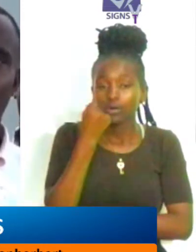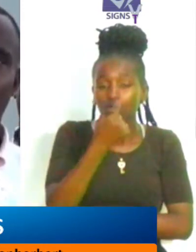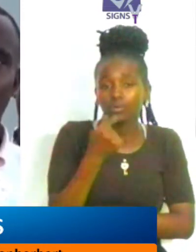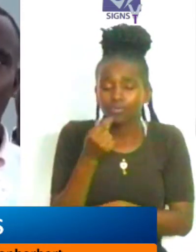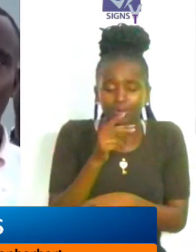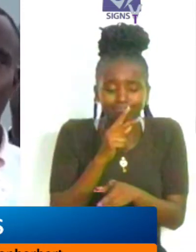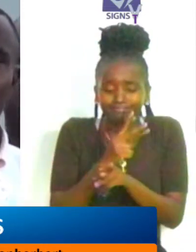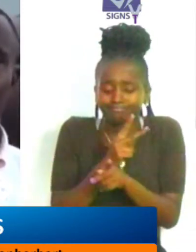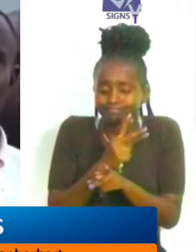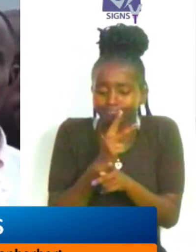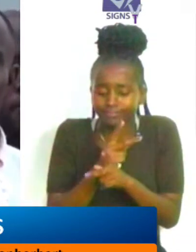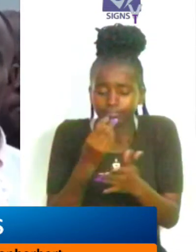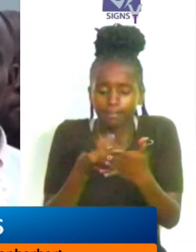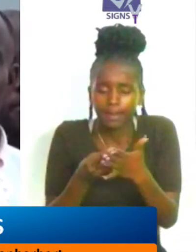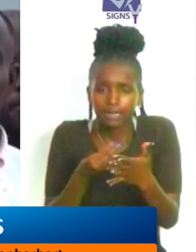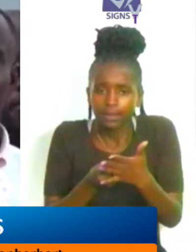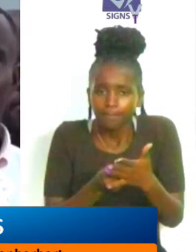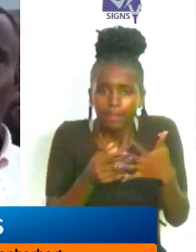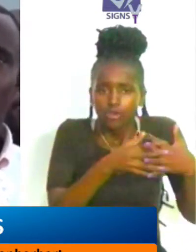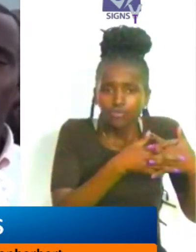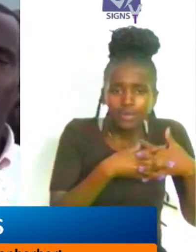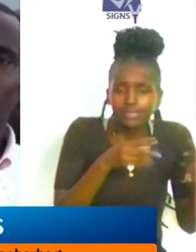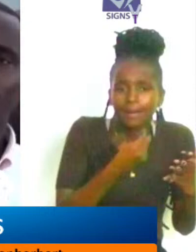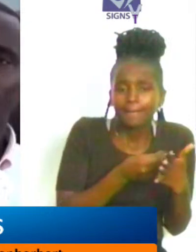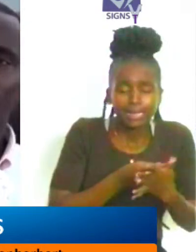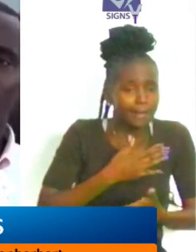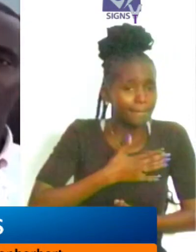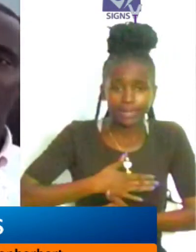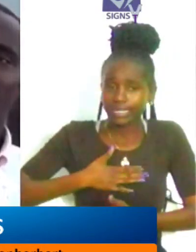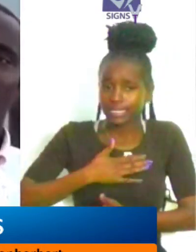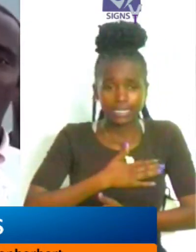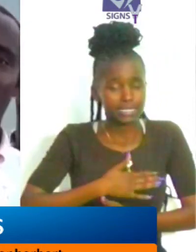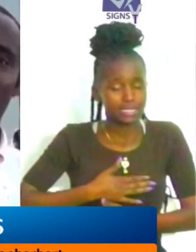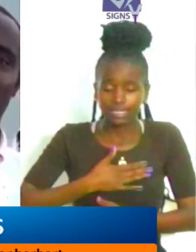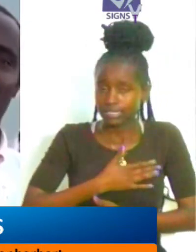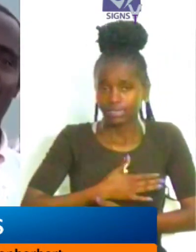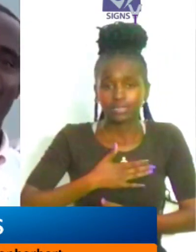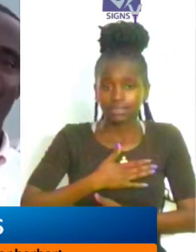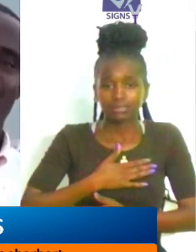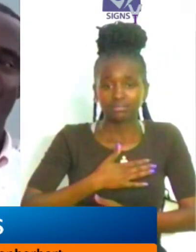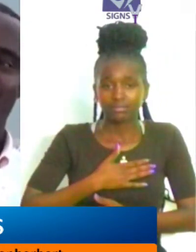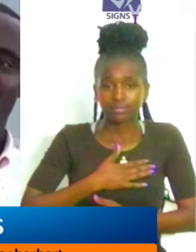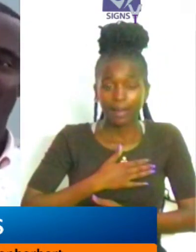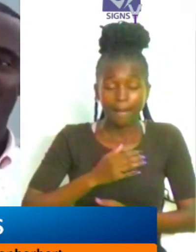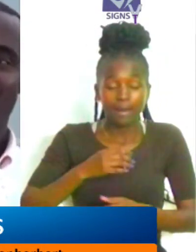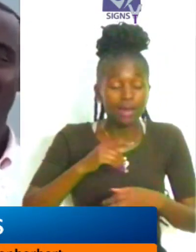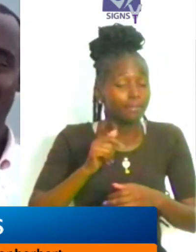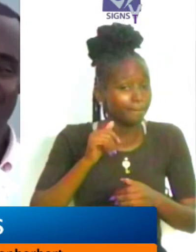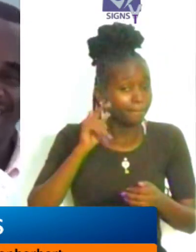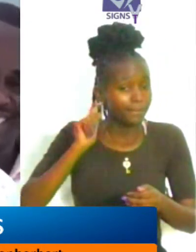for speculation purposes, please offload your dollars to the market today and tomorrow.